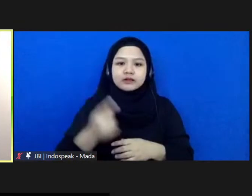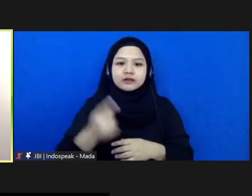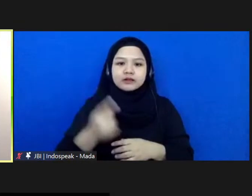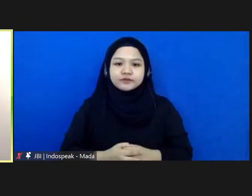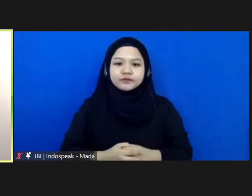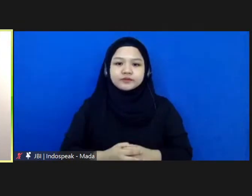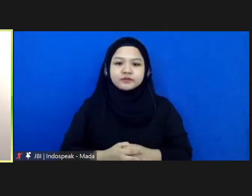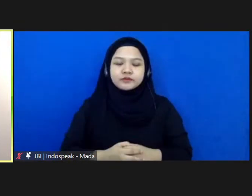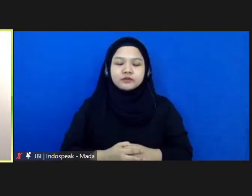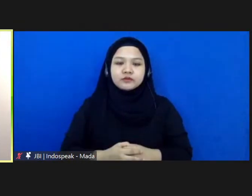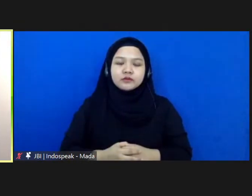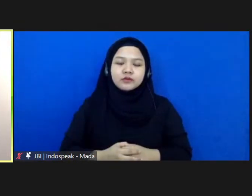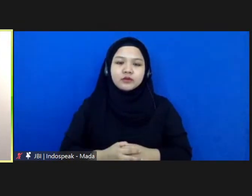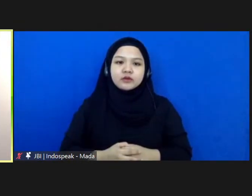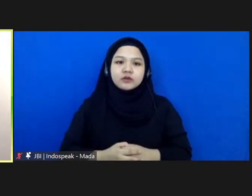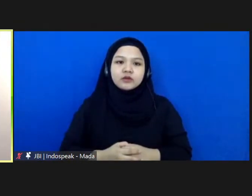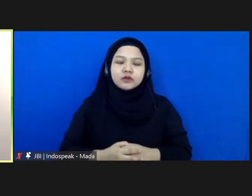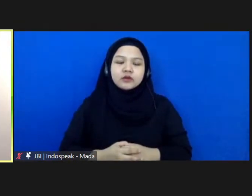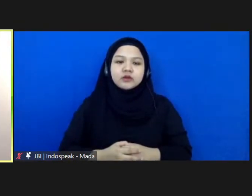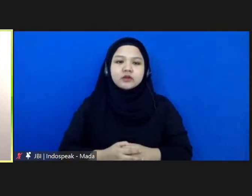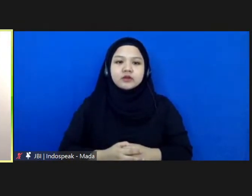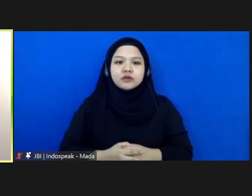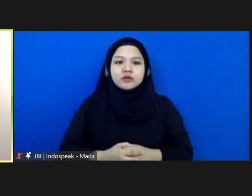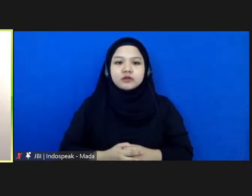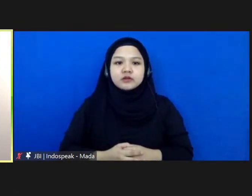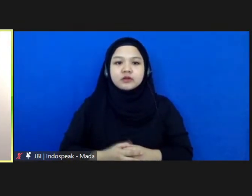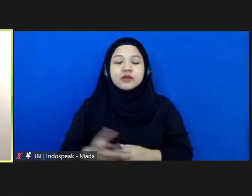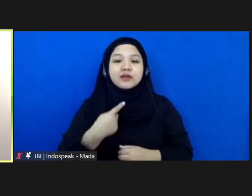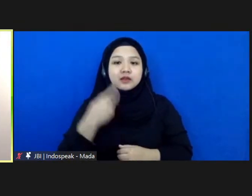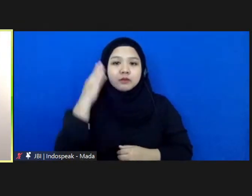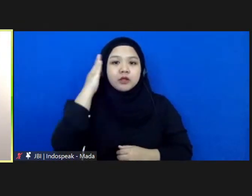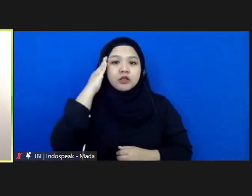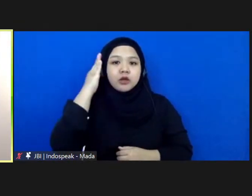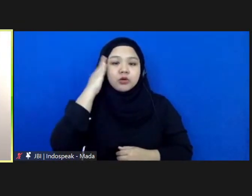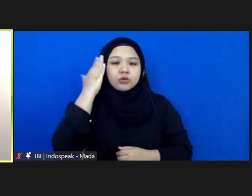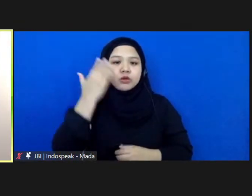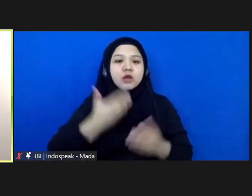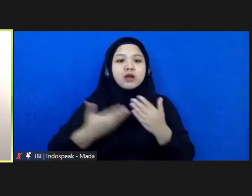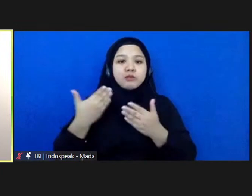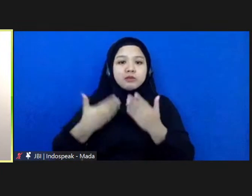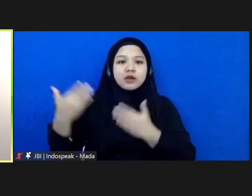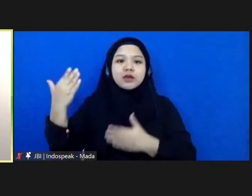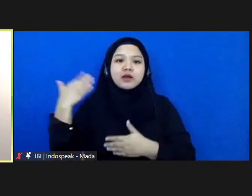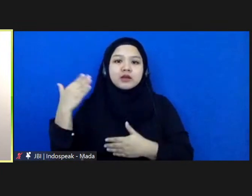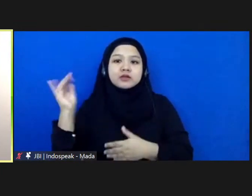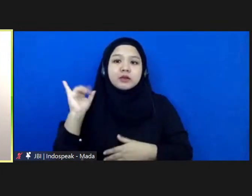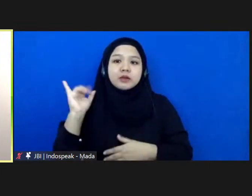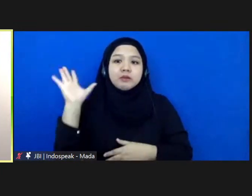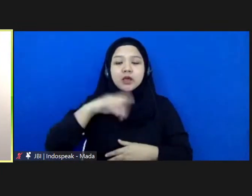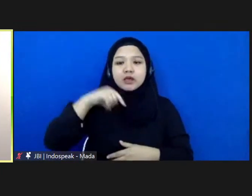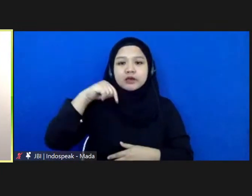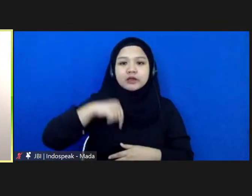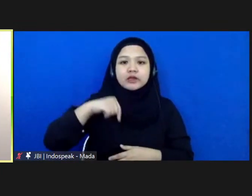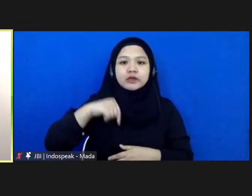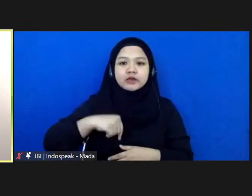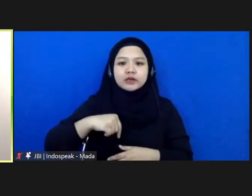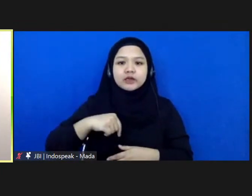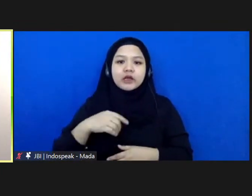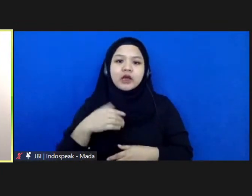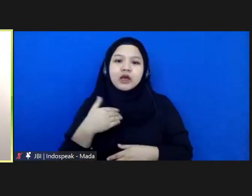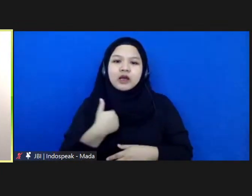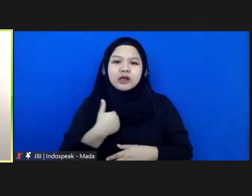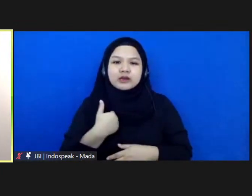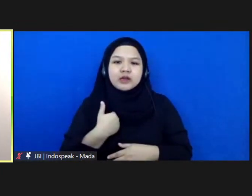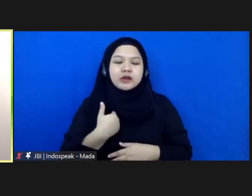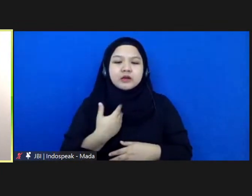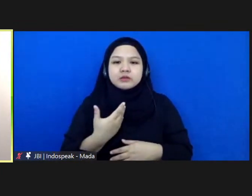We all know, and you've heard yesterday and will hear over the course of today, just how devastating the